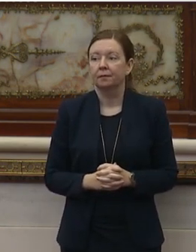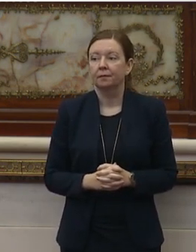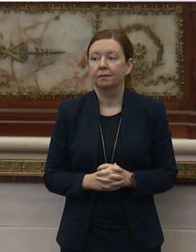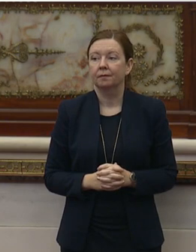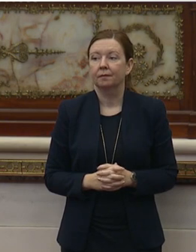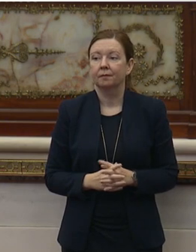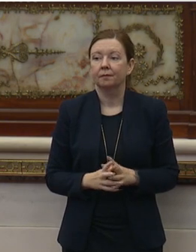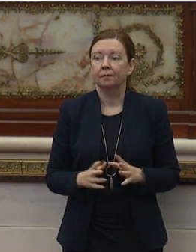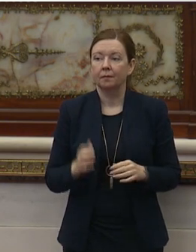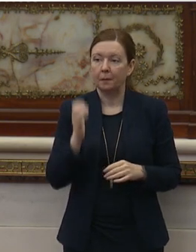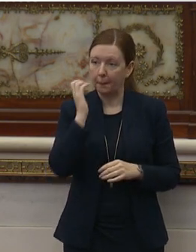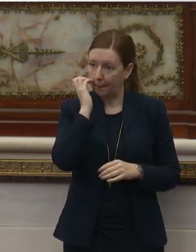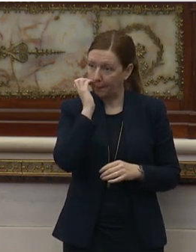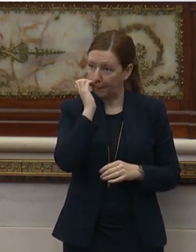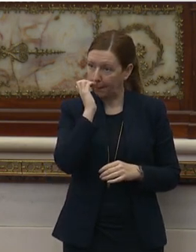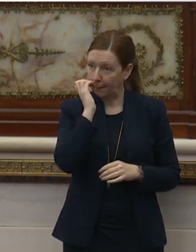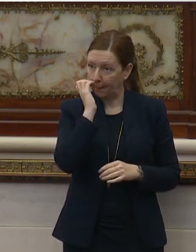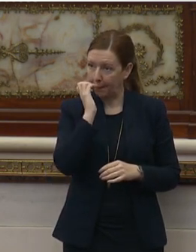Come on, where you at, Mark?